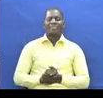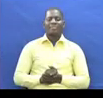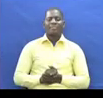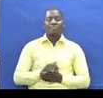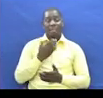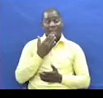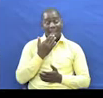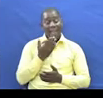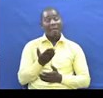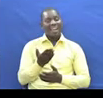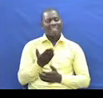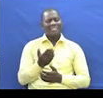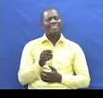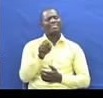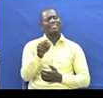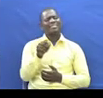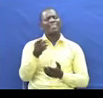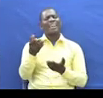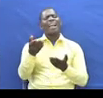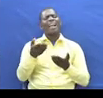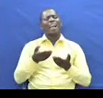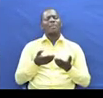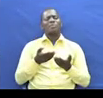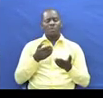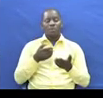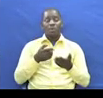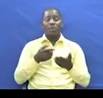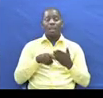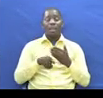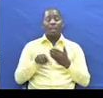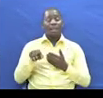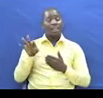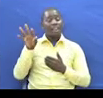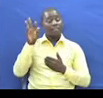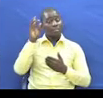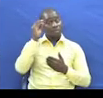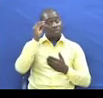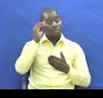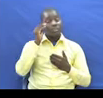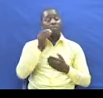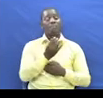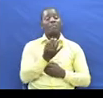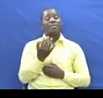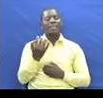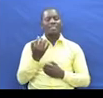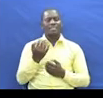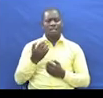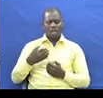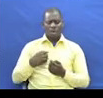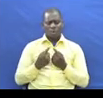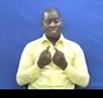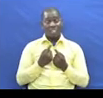Hello, welcome to the most lovely subject of mathematics. In our today's session, we shall discuss